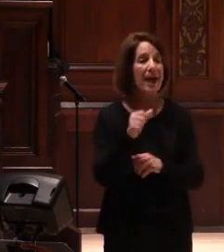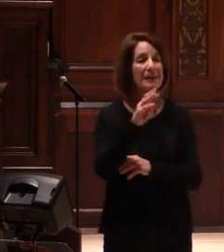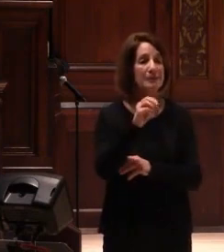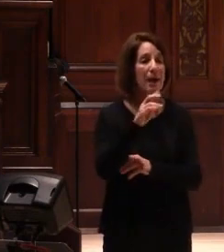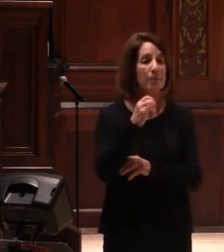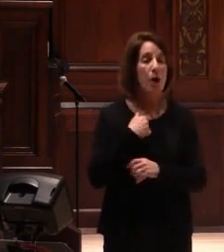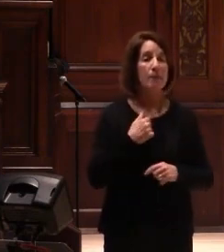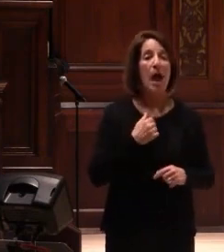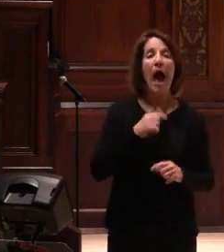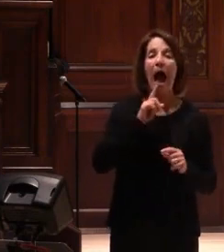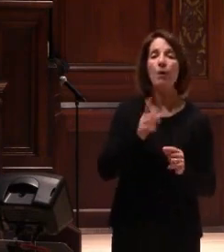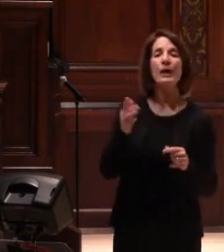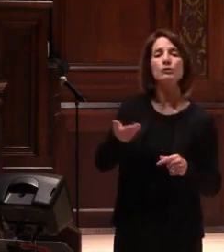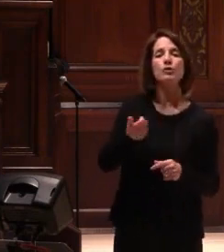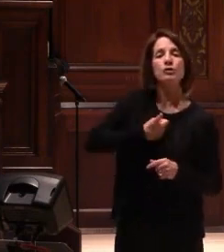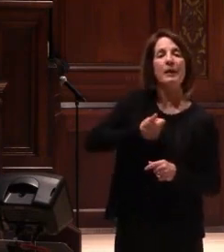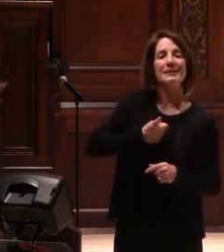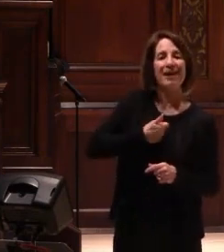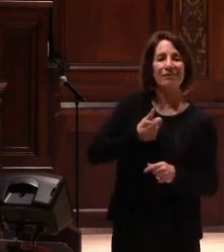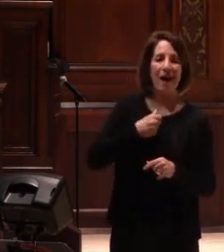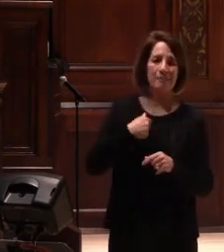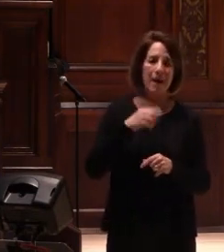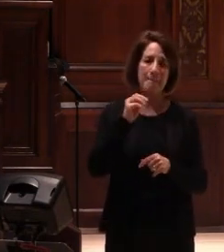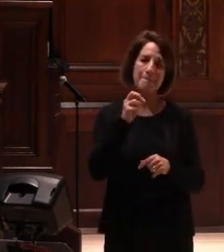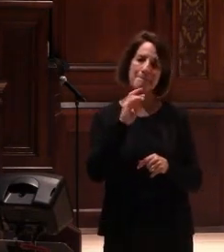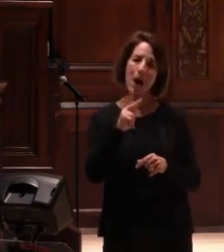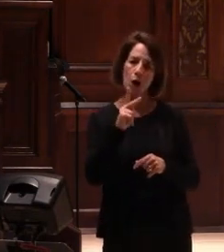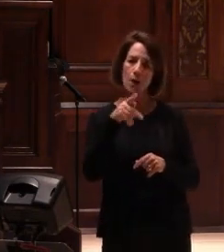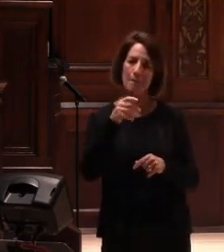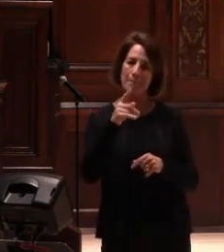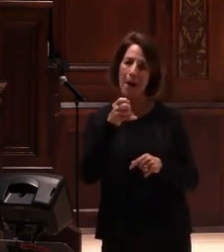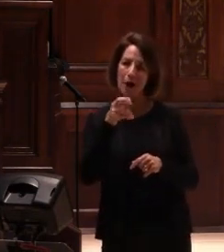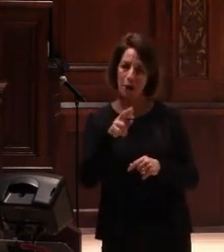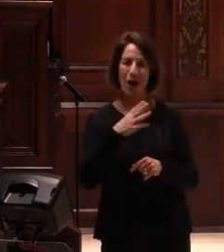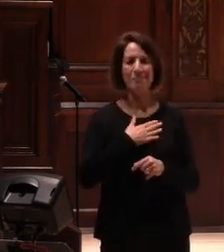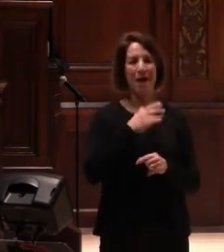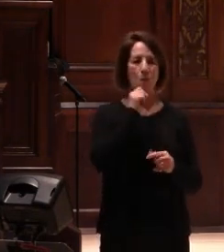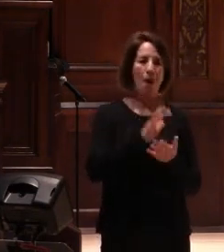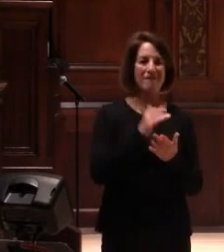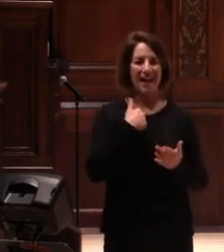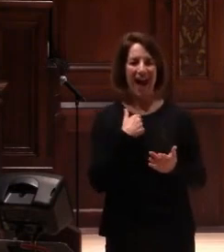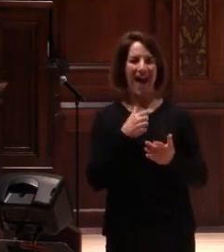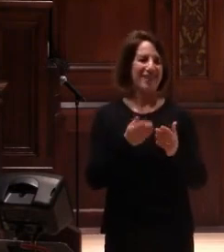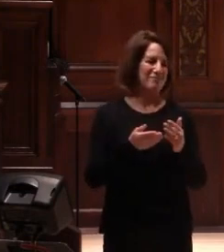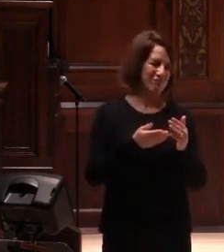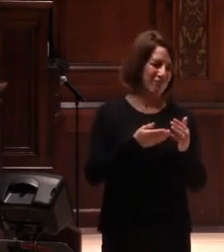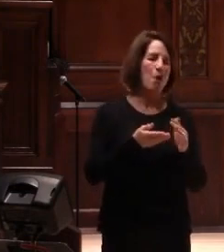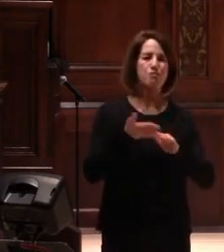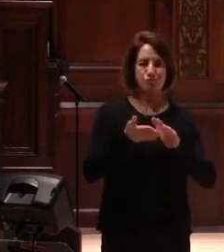My name is Mark Potter, and my wife, Siobhan, and I run the Religious Education Program.